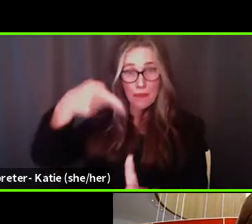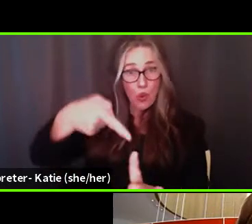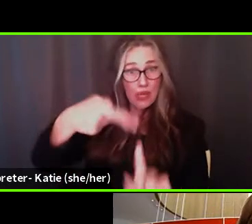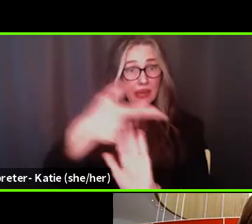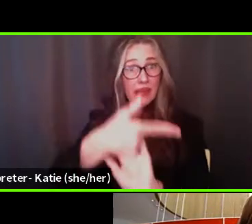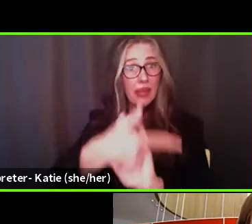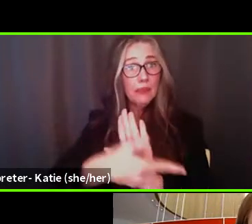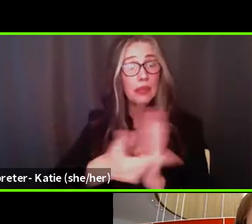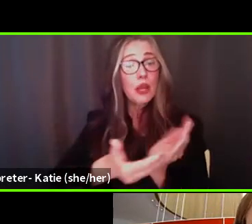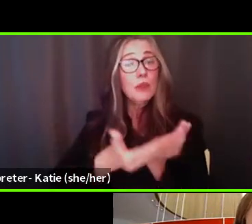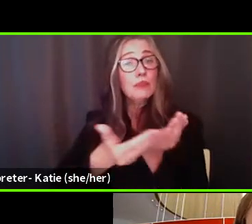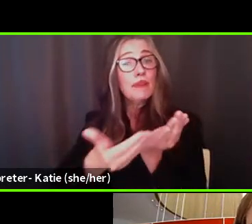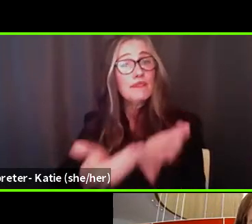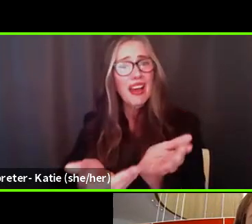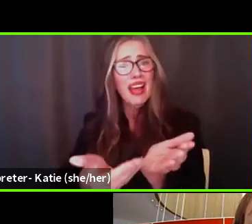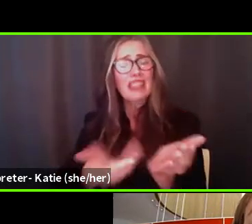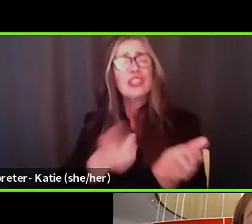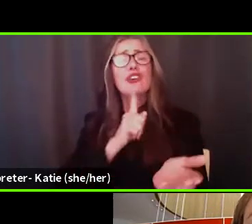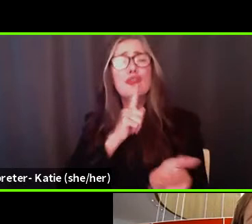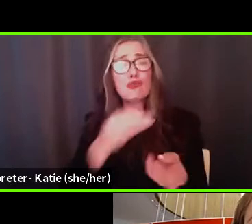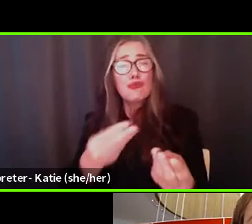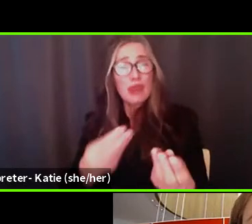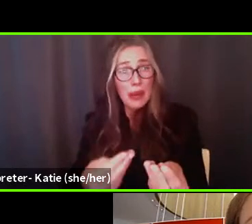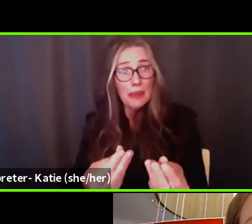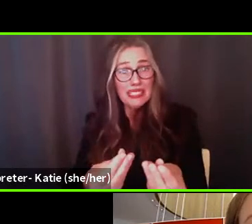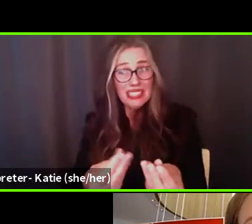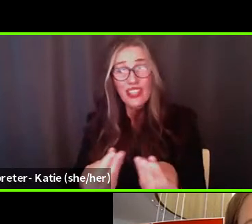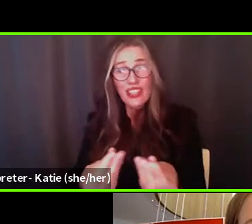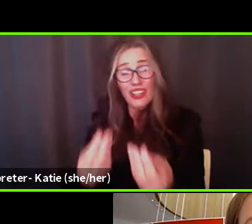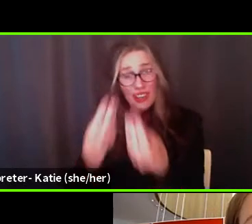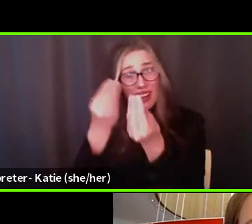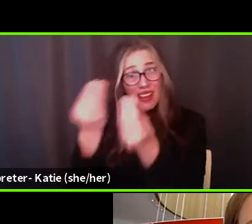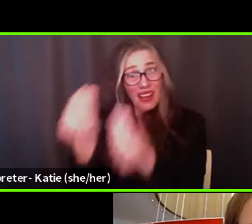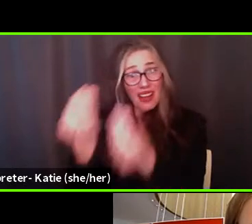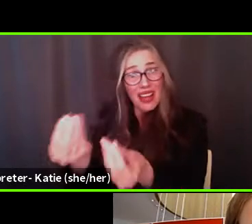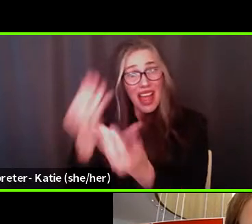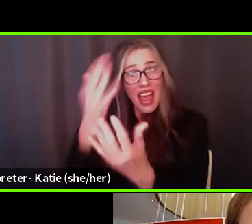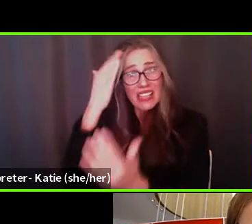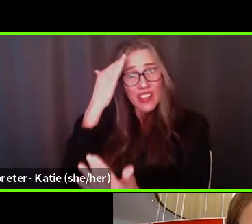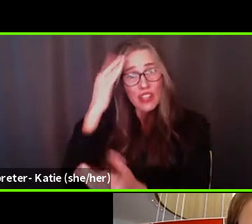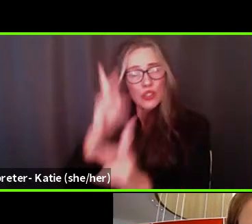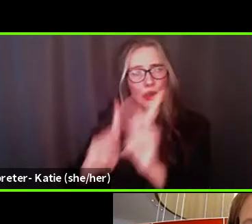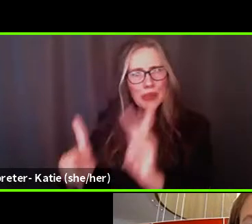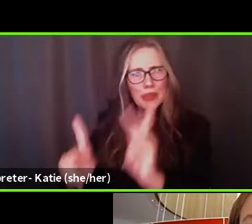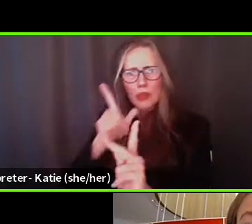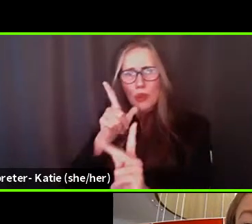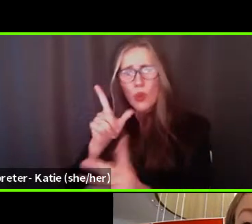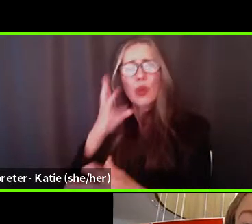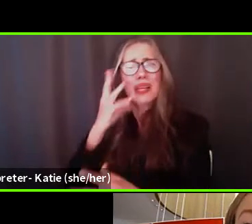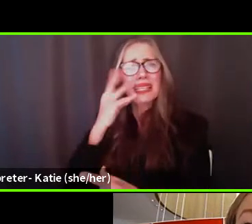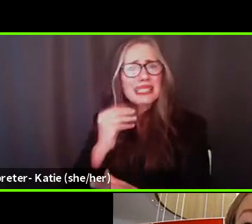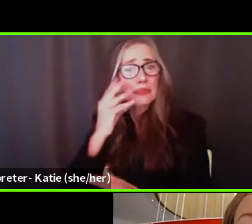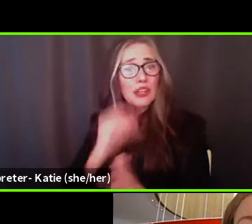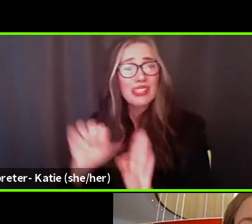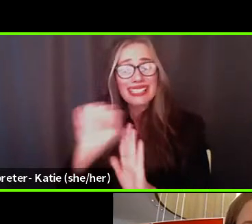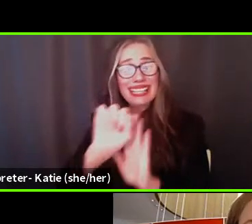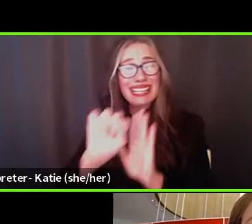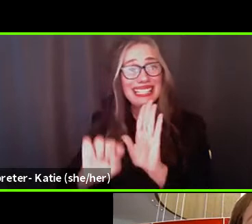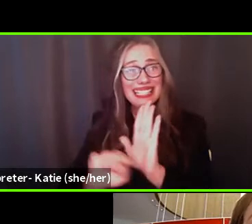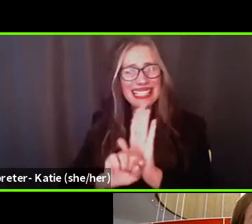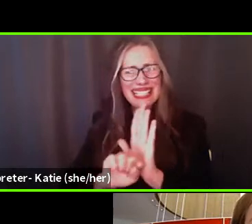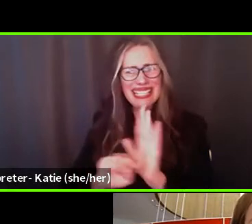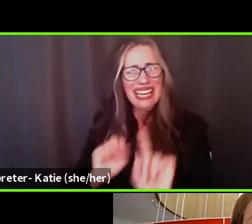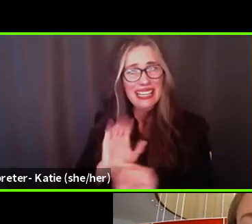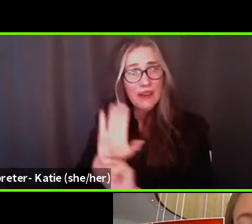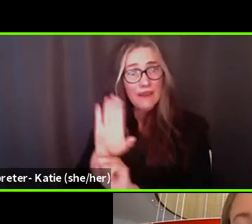provide material acknowledgement to the survivors of state-sponsored force sterilization and it would raise awareness